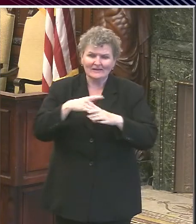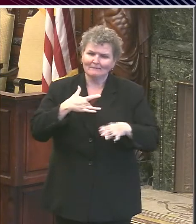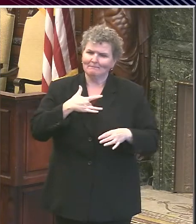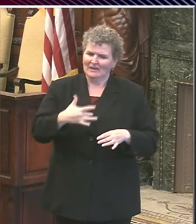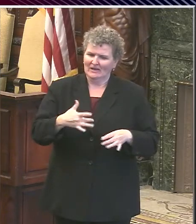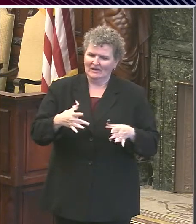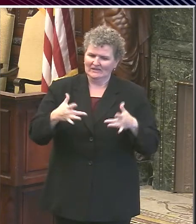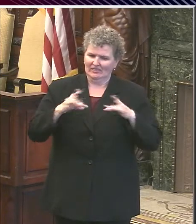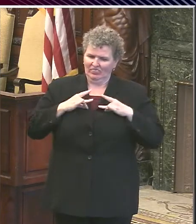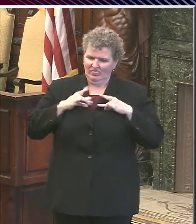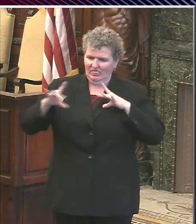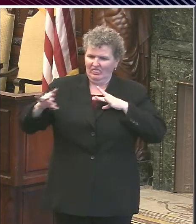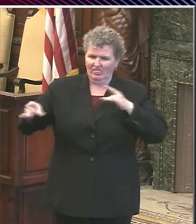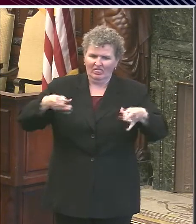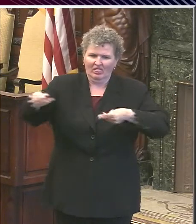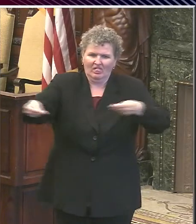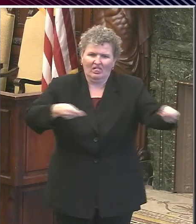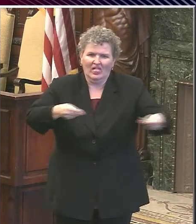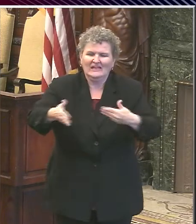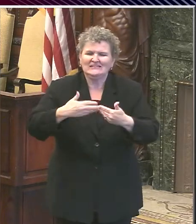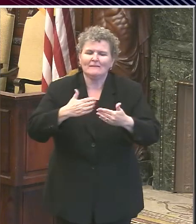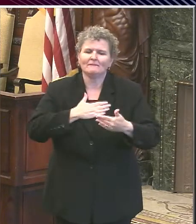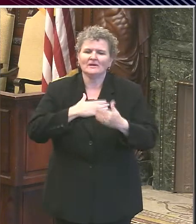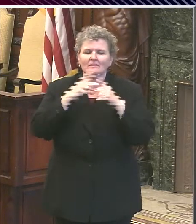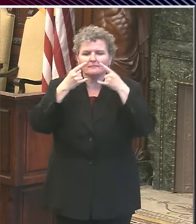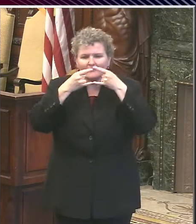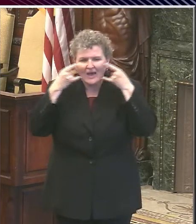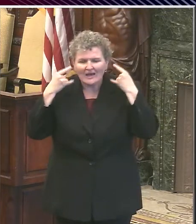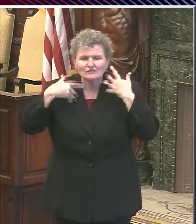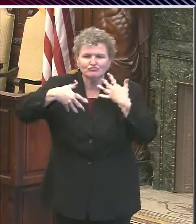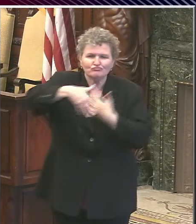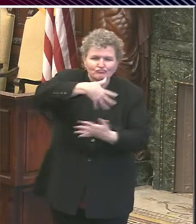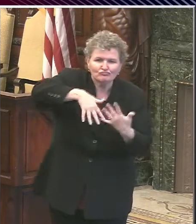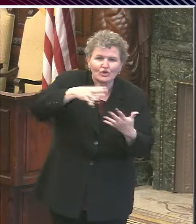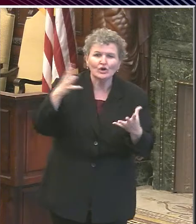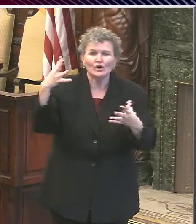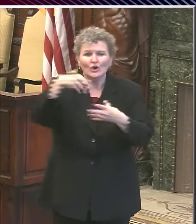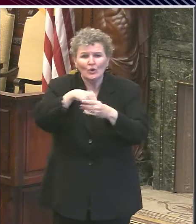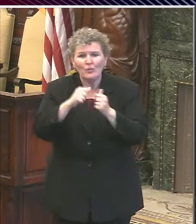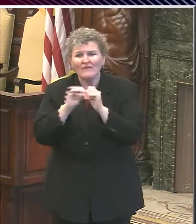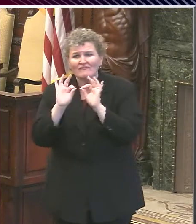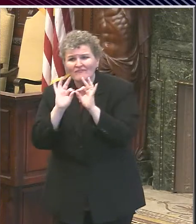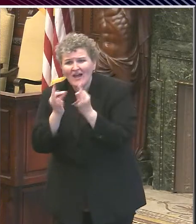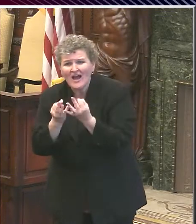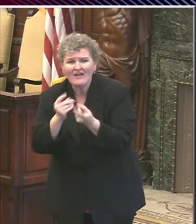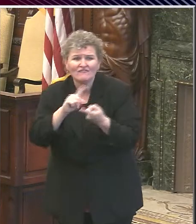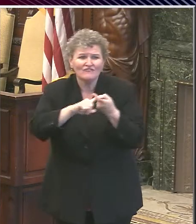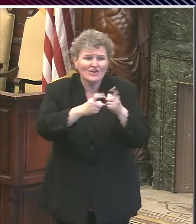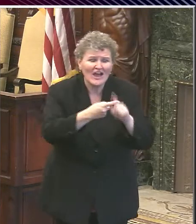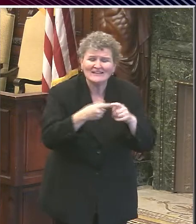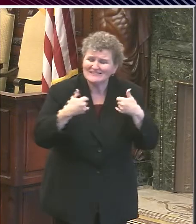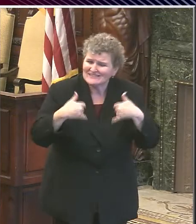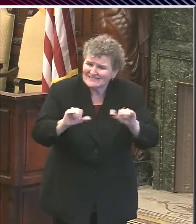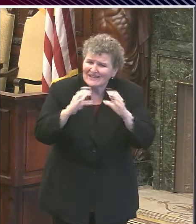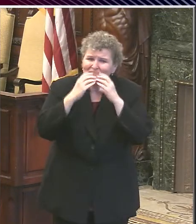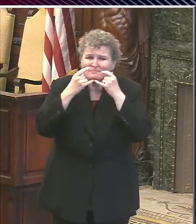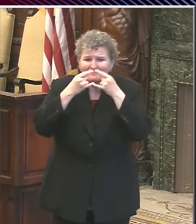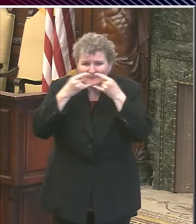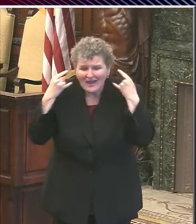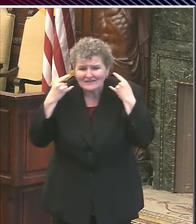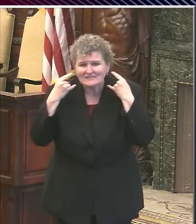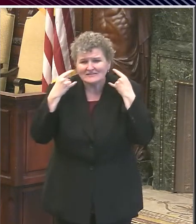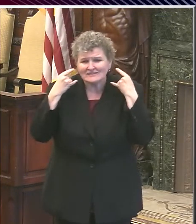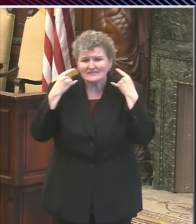Wear a mask when you're near others, including when you're near your relatives and your friends. And that advice is particularly important for people over the age of